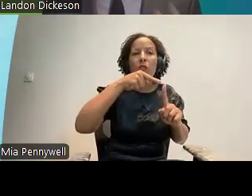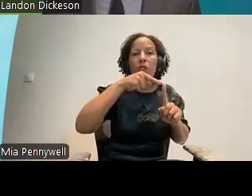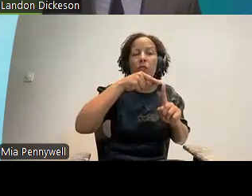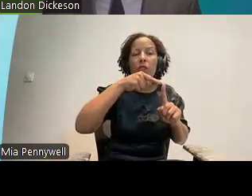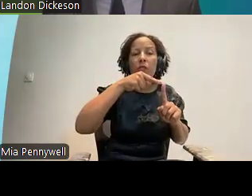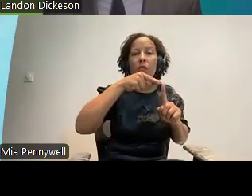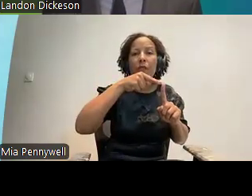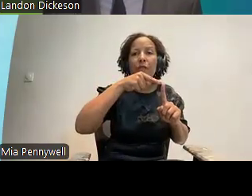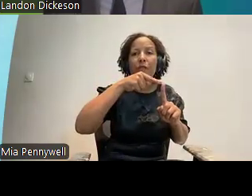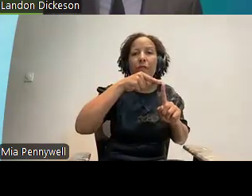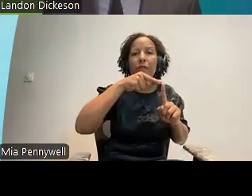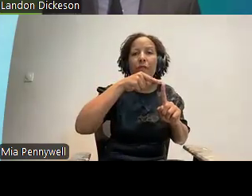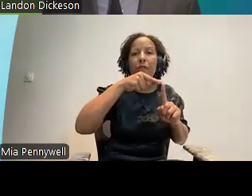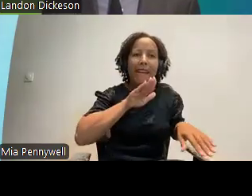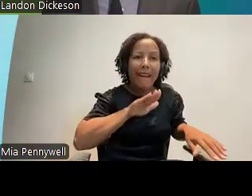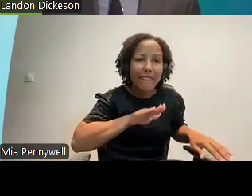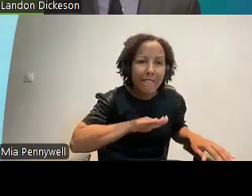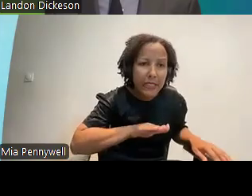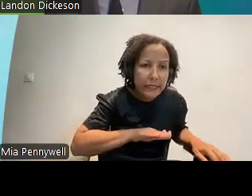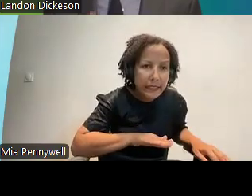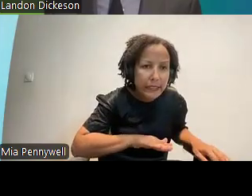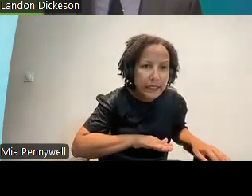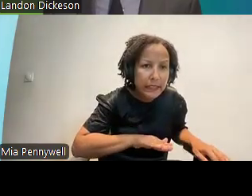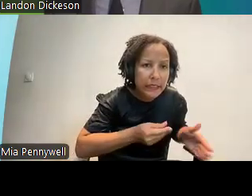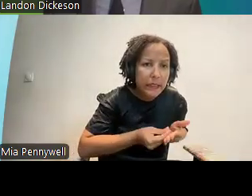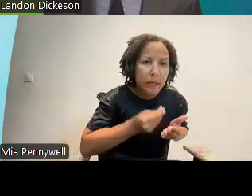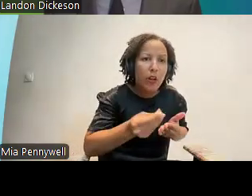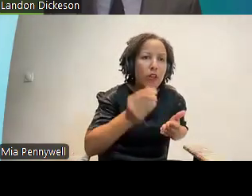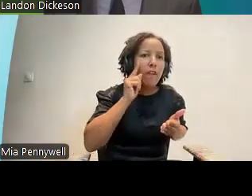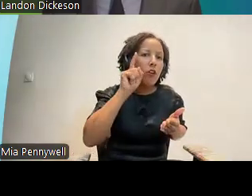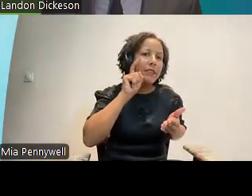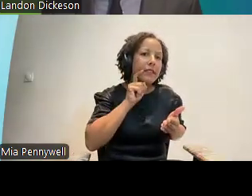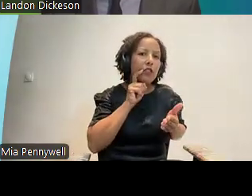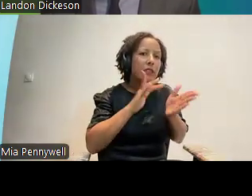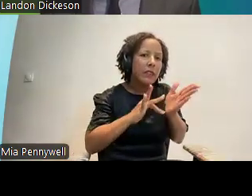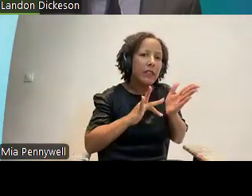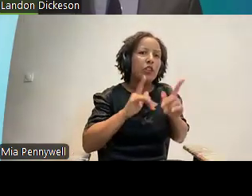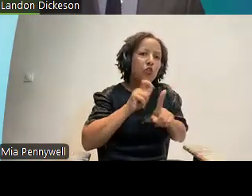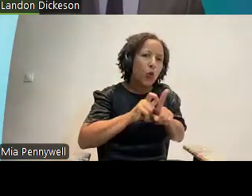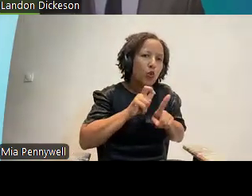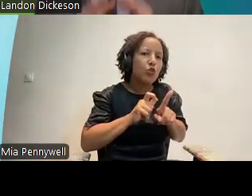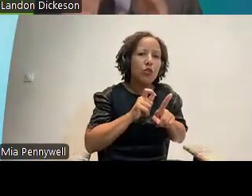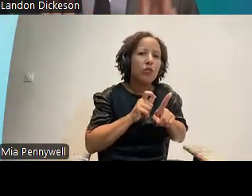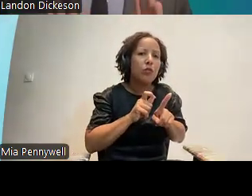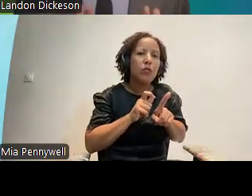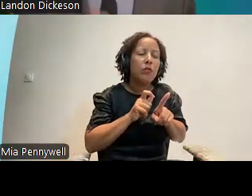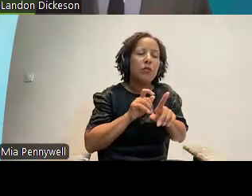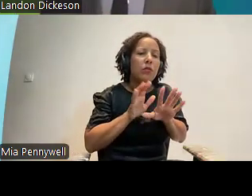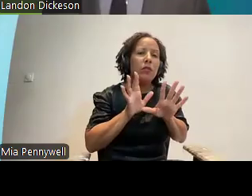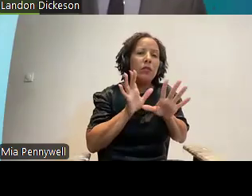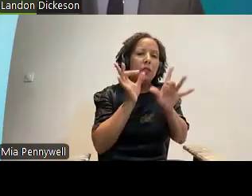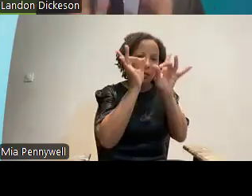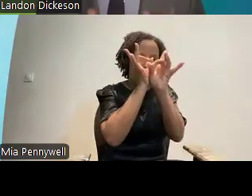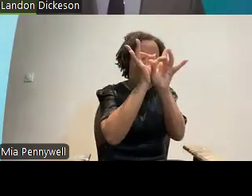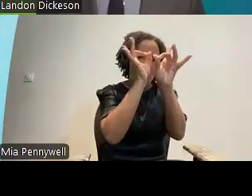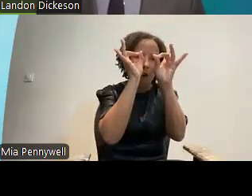specifically for infants and to purchase infants for sexual exploitation, torture, things of that nature. It's all horrific.